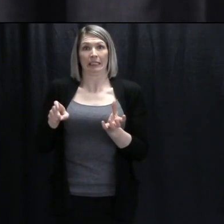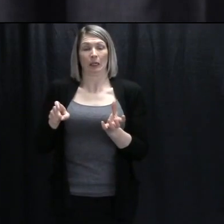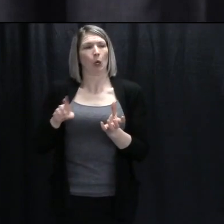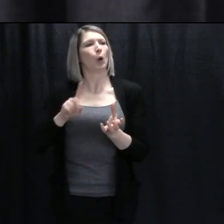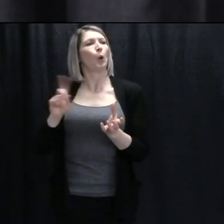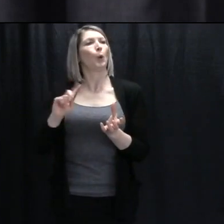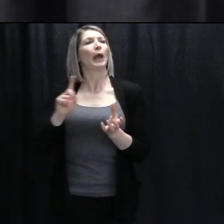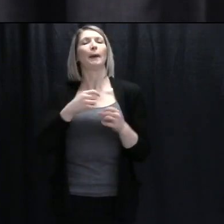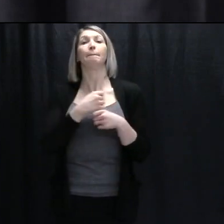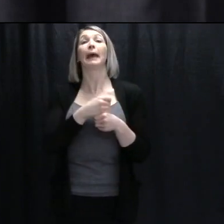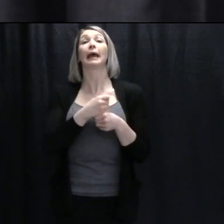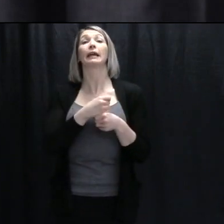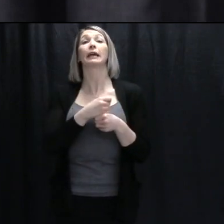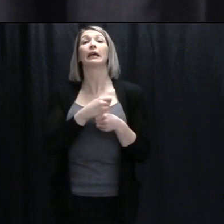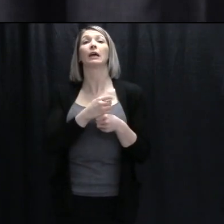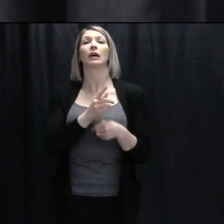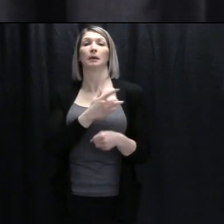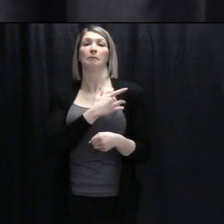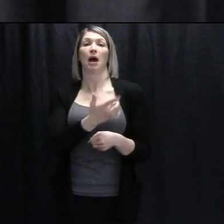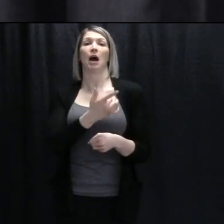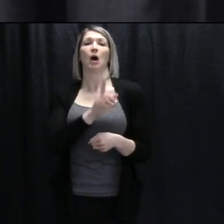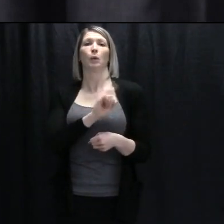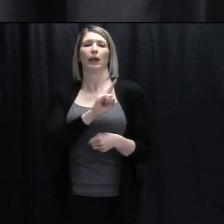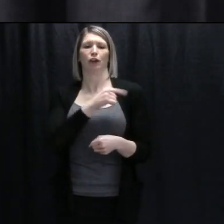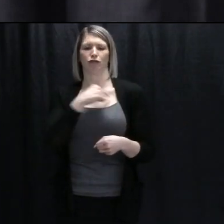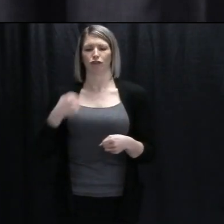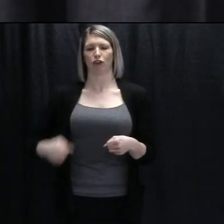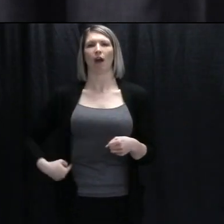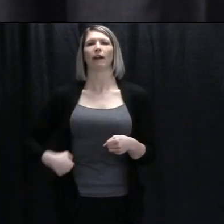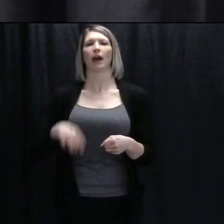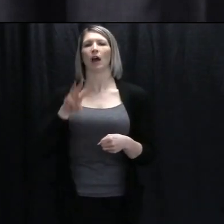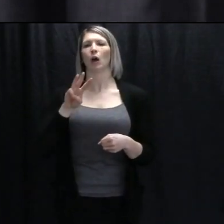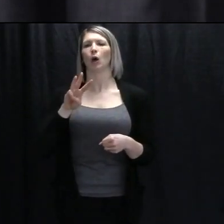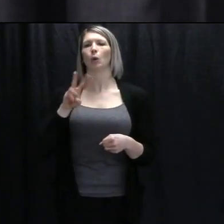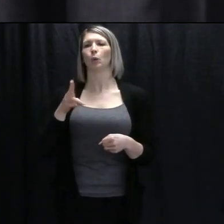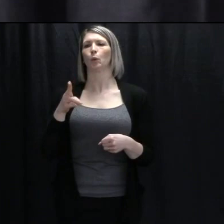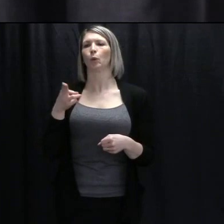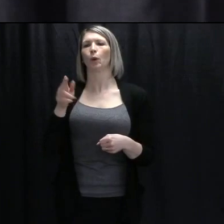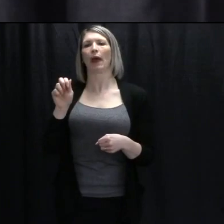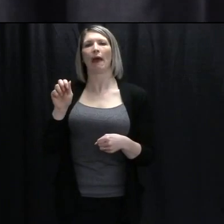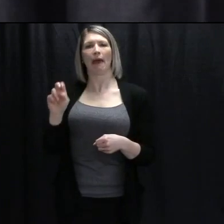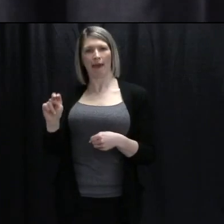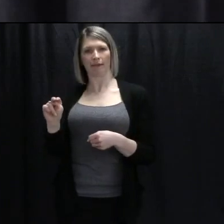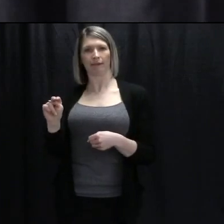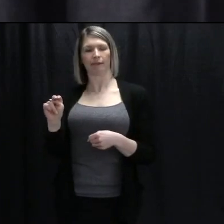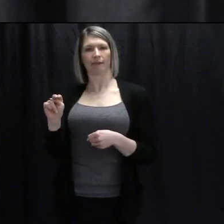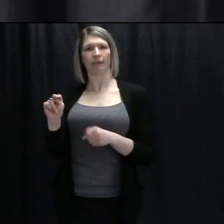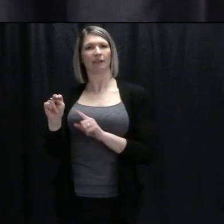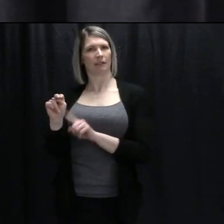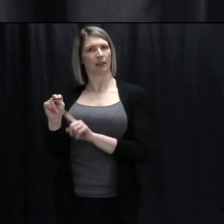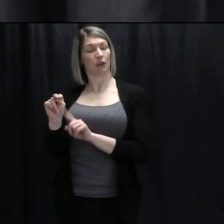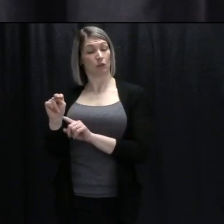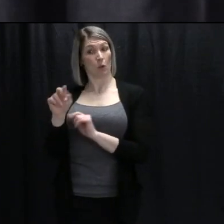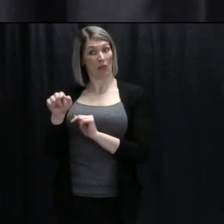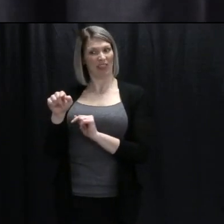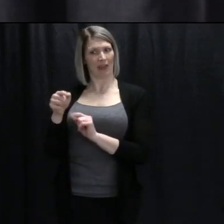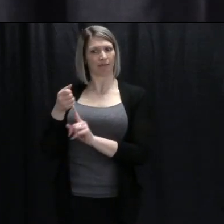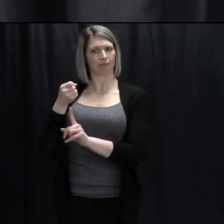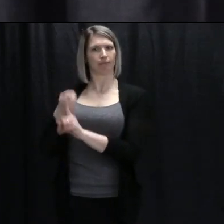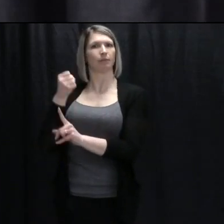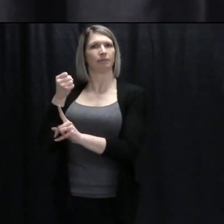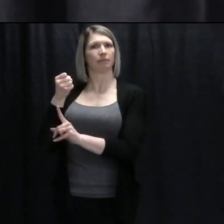been Hubei province and Wuhan in China. When that happened, it became very difficult to